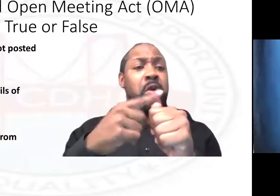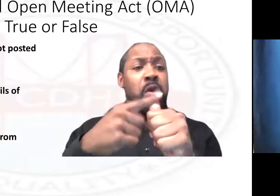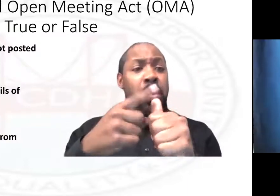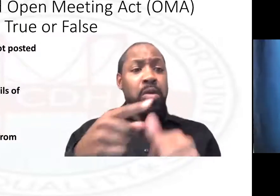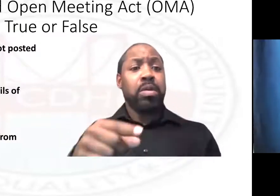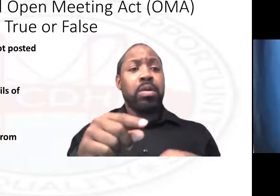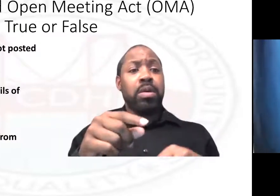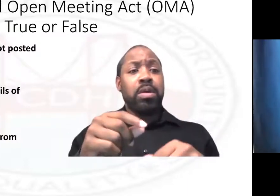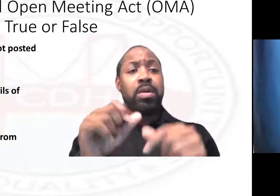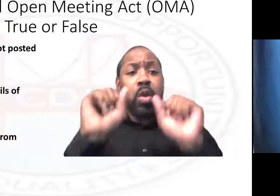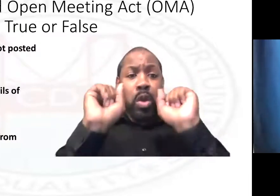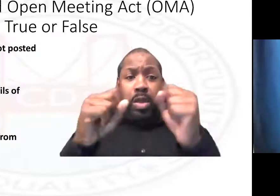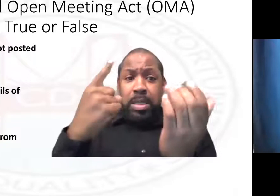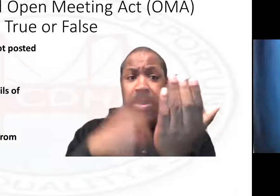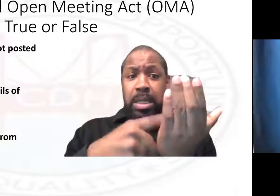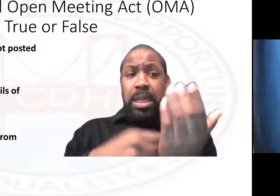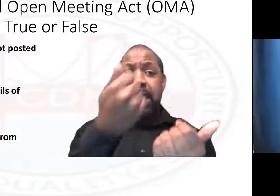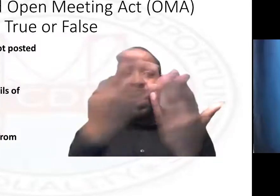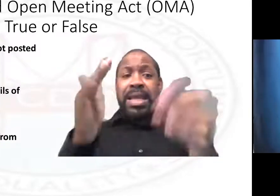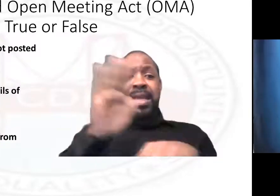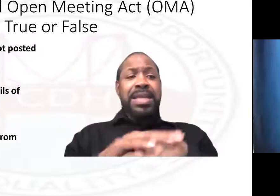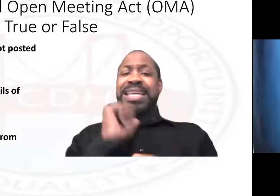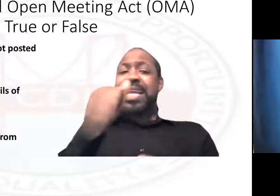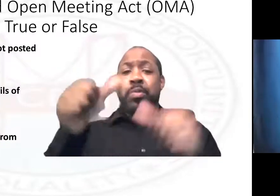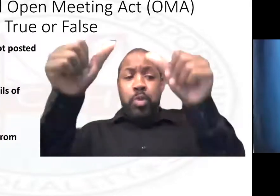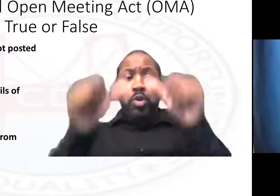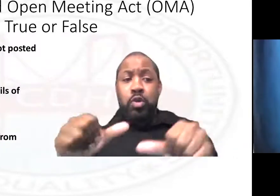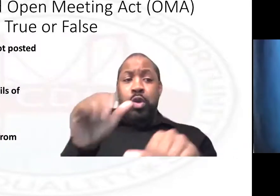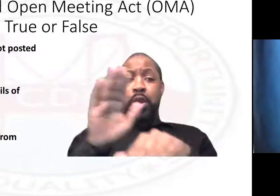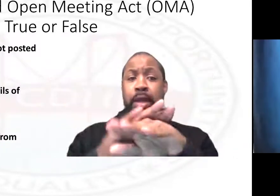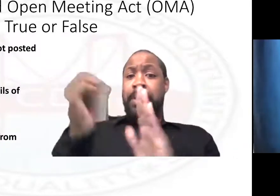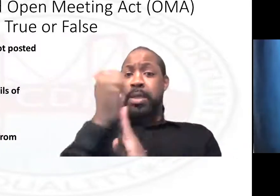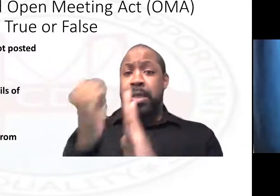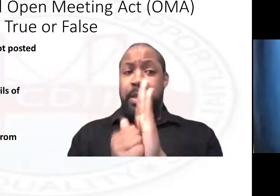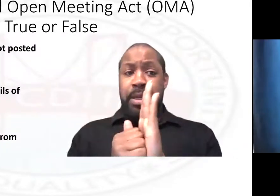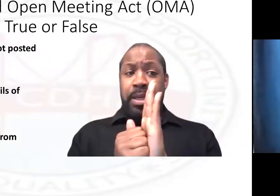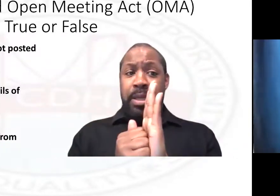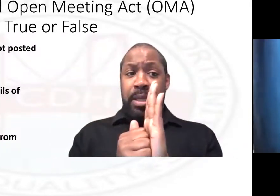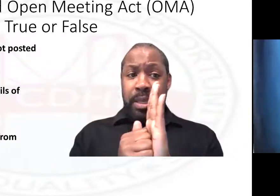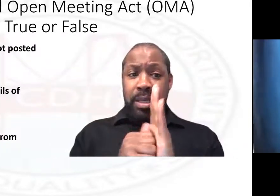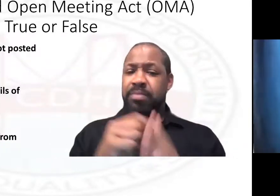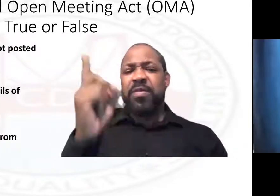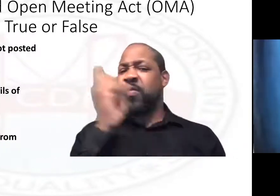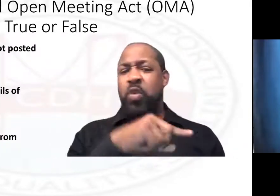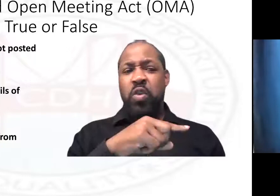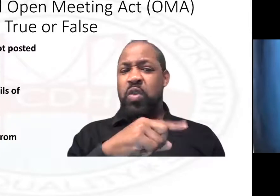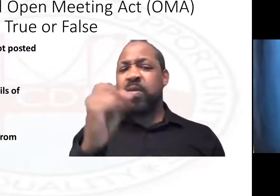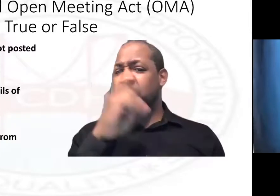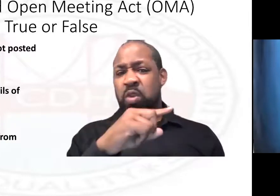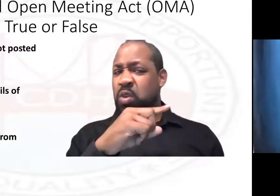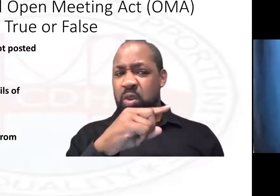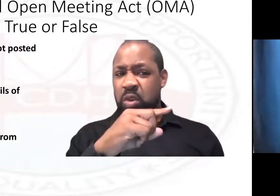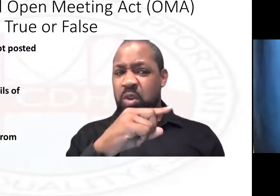this is just more of a true or false questions here, but anything that is not posted on the